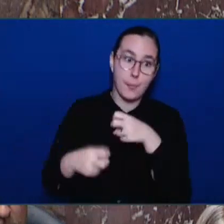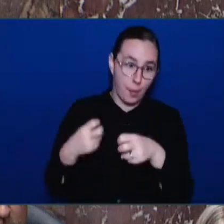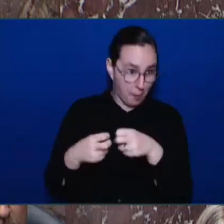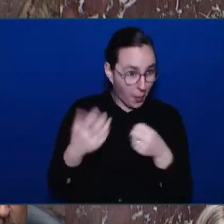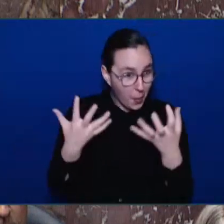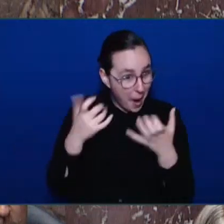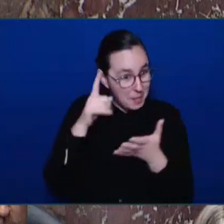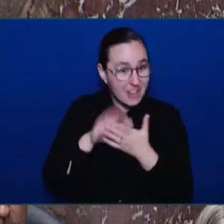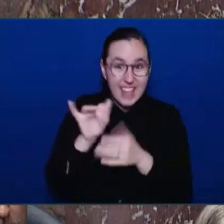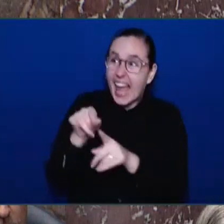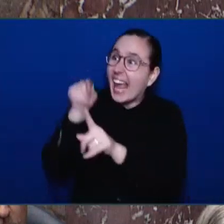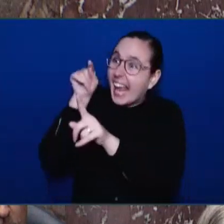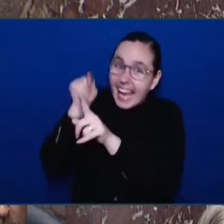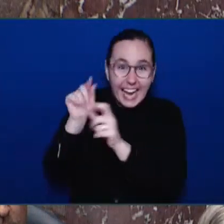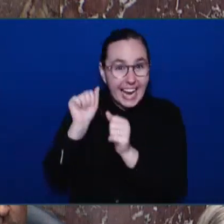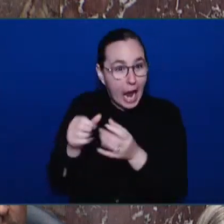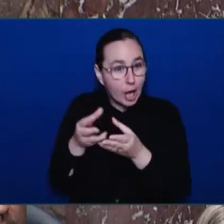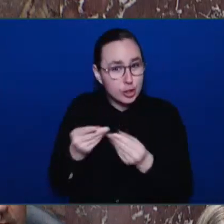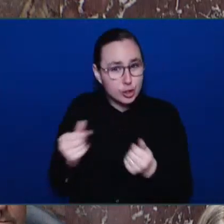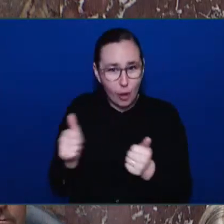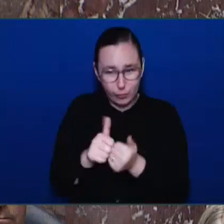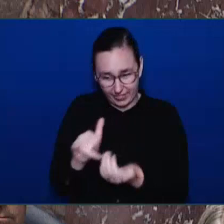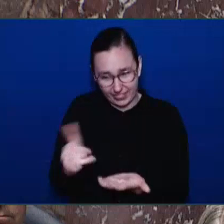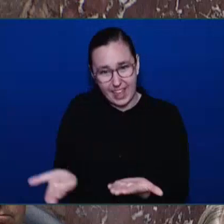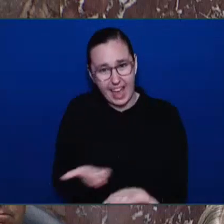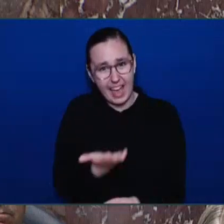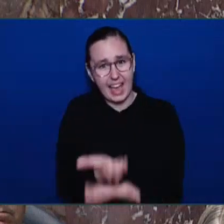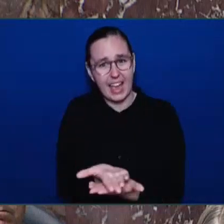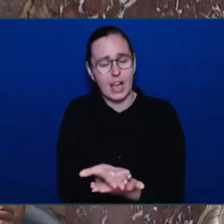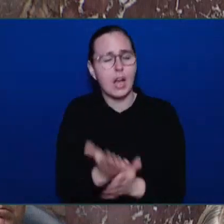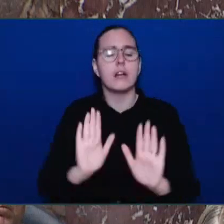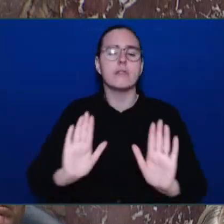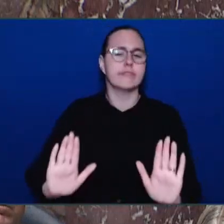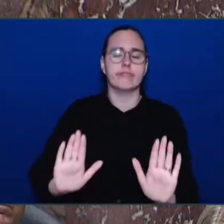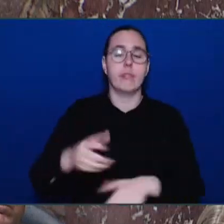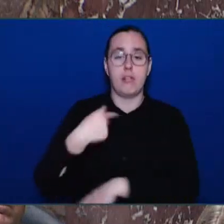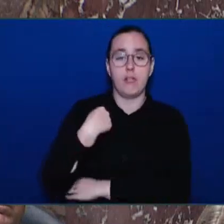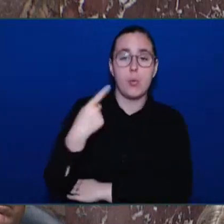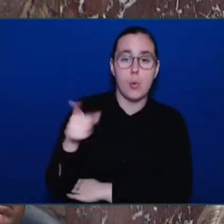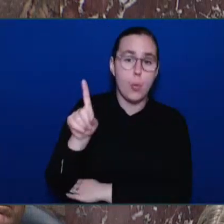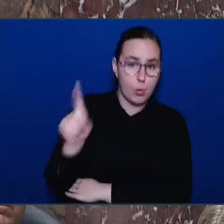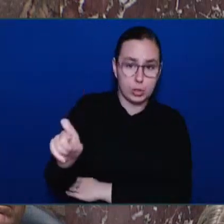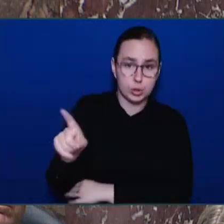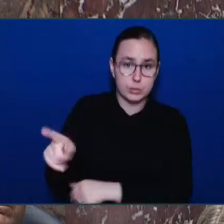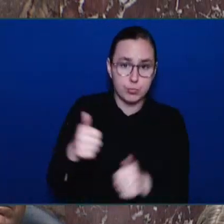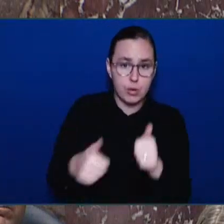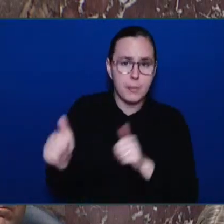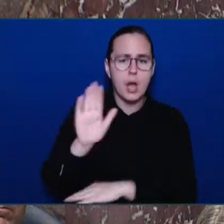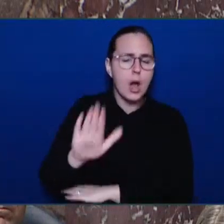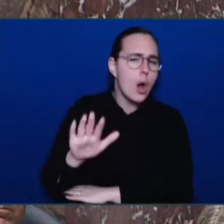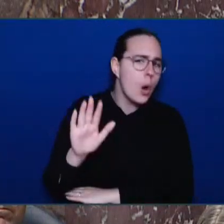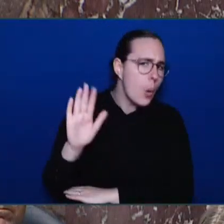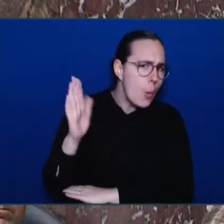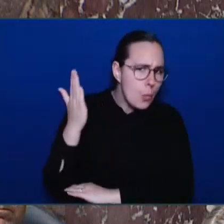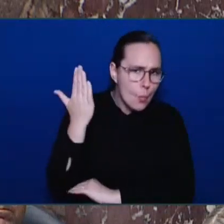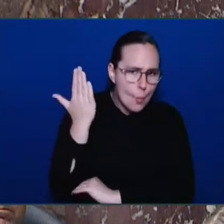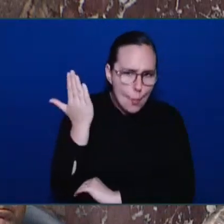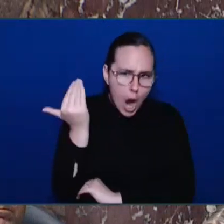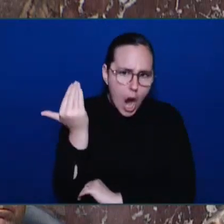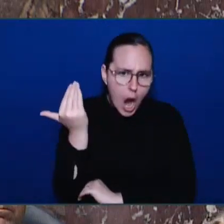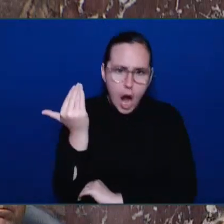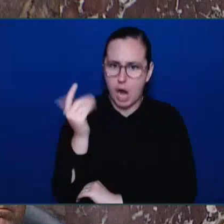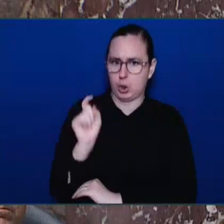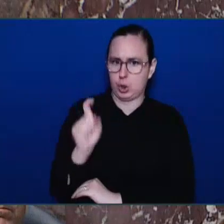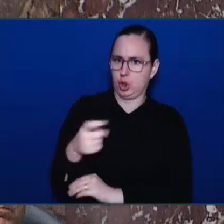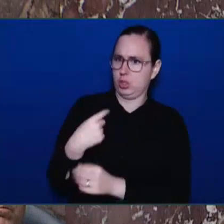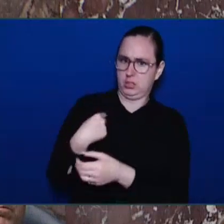new Premier is, why on earth should anyone trust that after all this time, he has finally